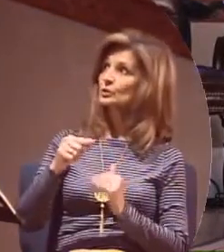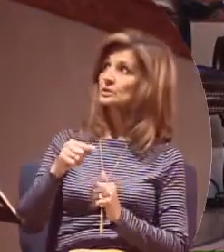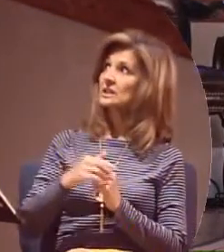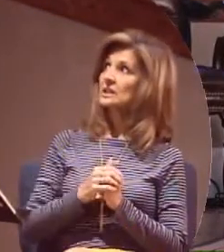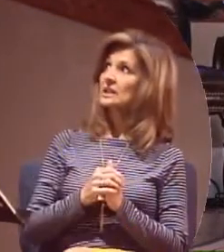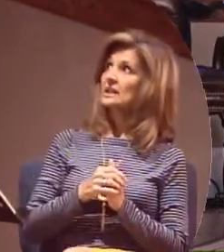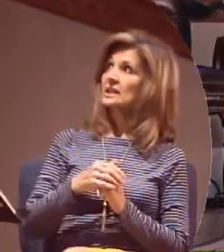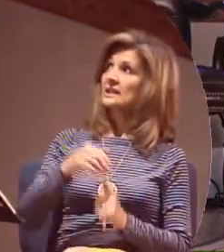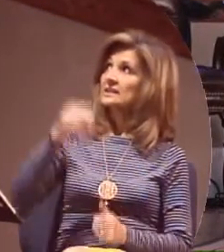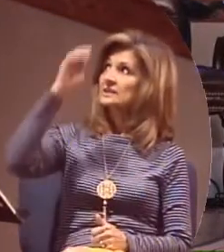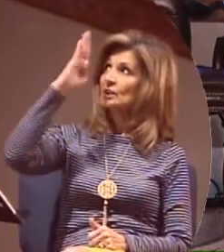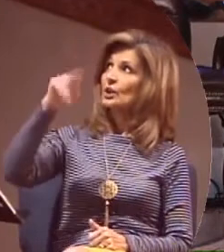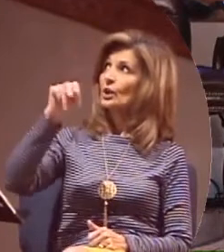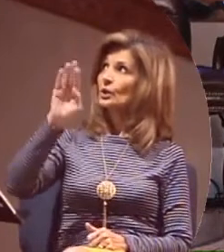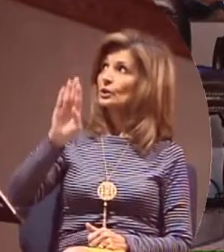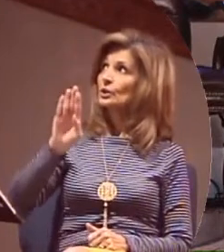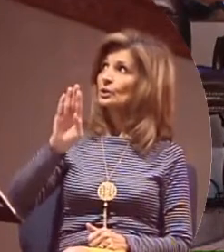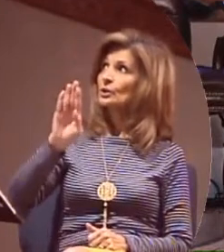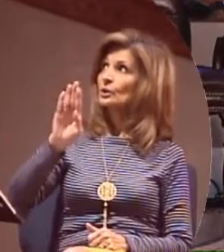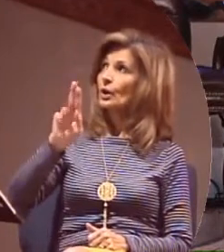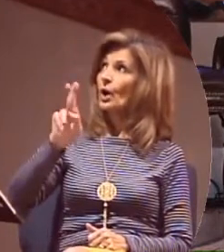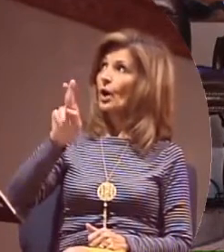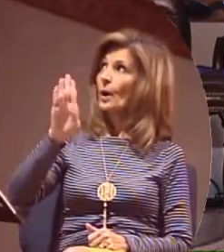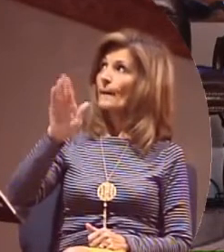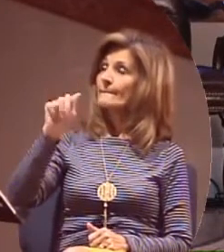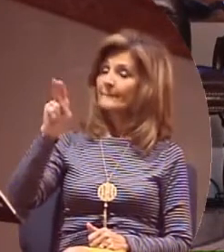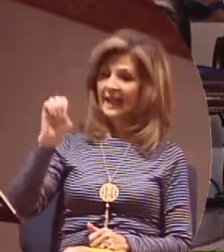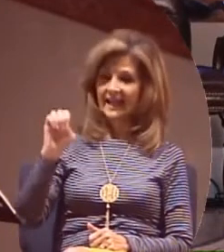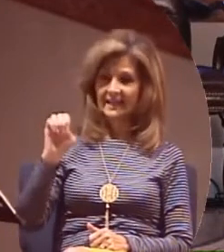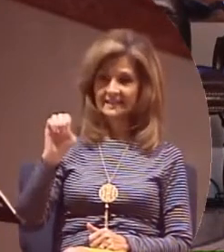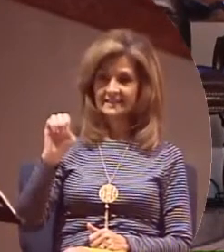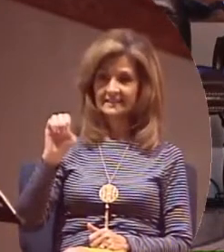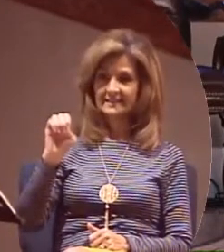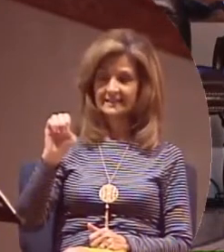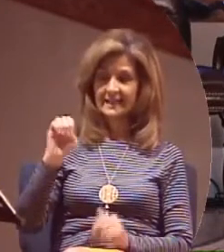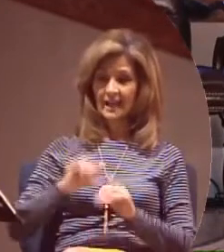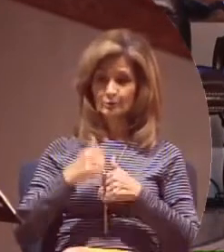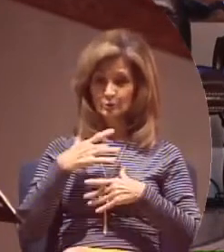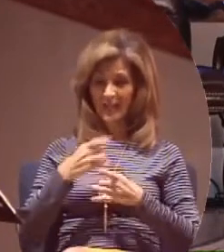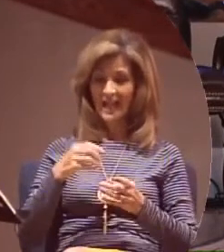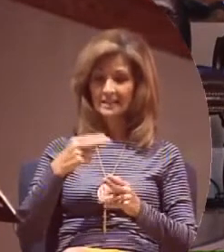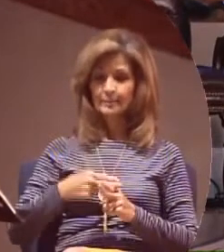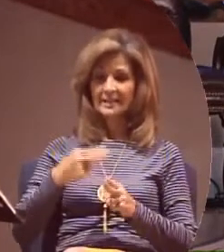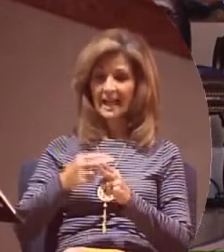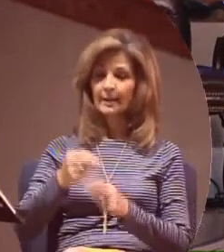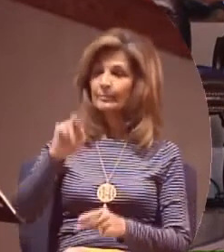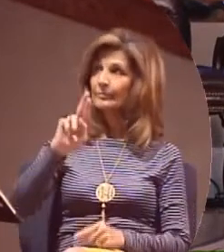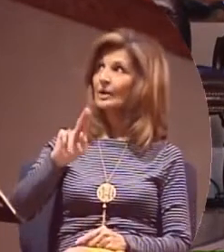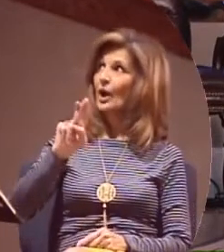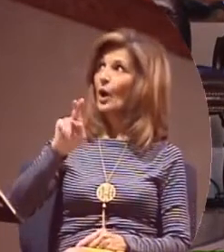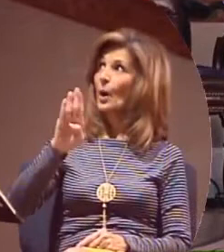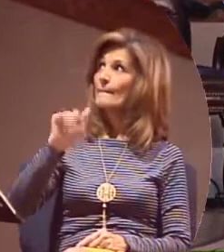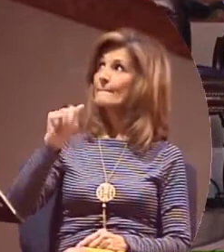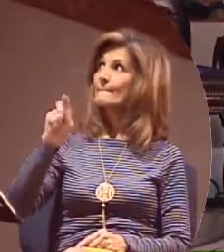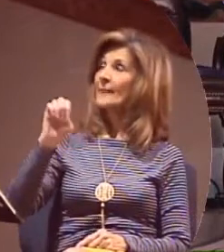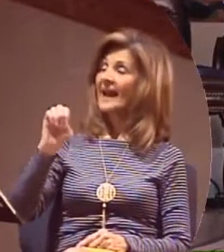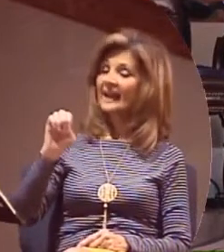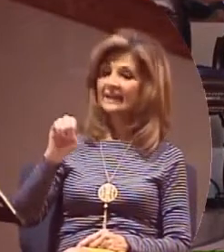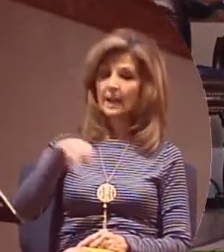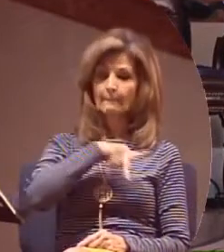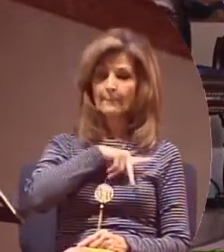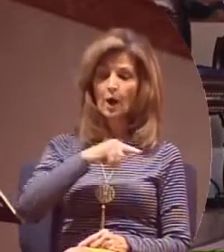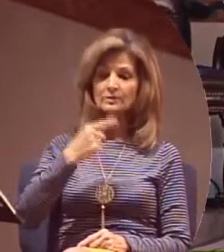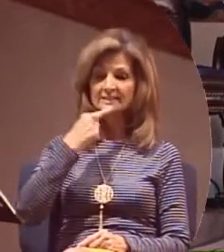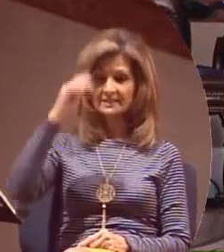9. Salute Urbane. How would you like to be named Urbane? Salute, Paul said,